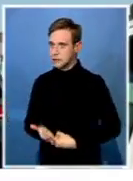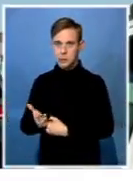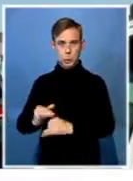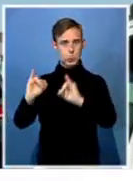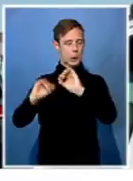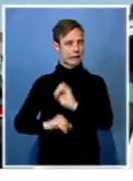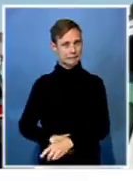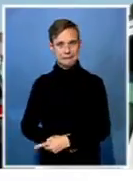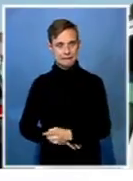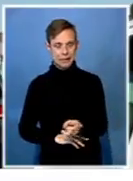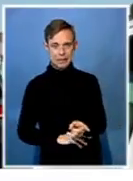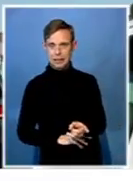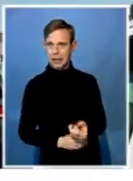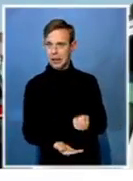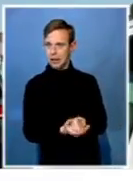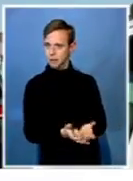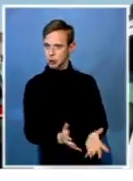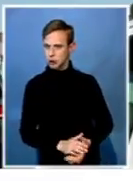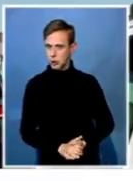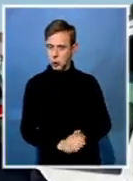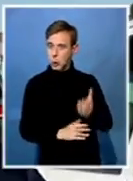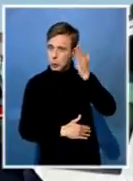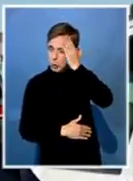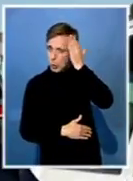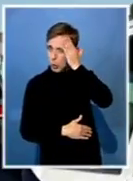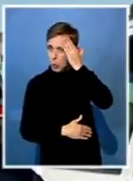with. We know that